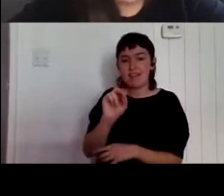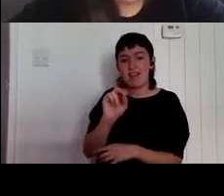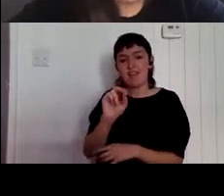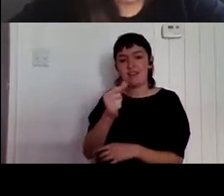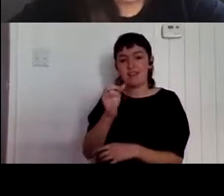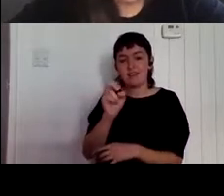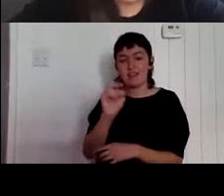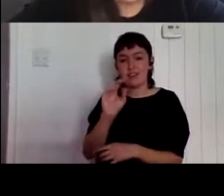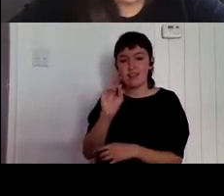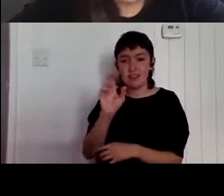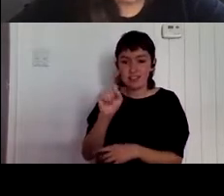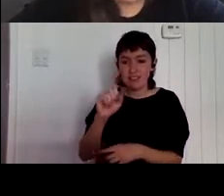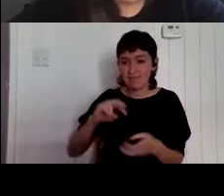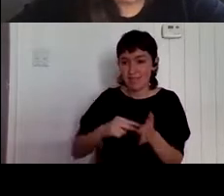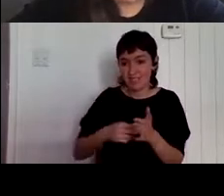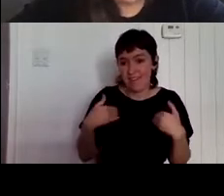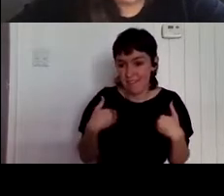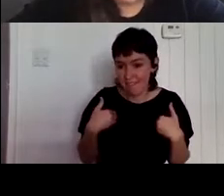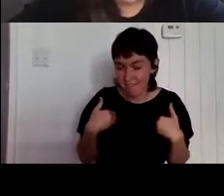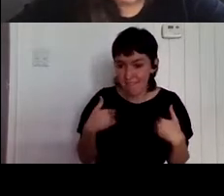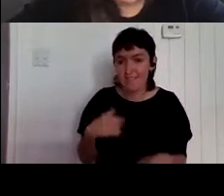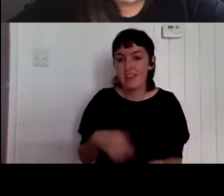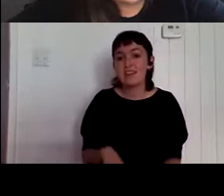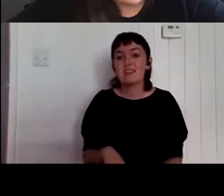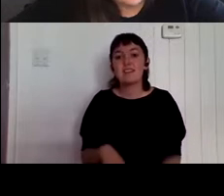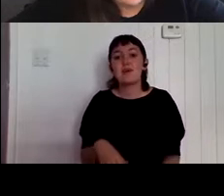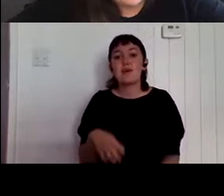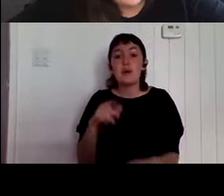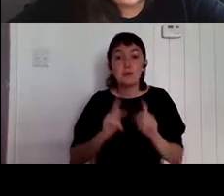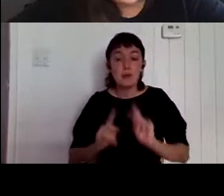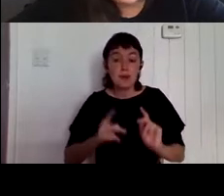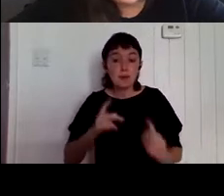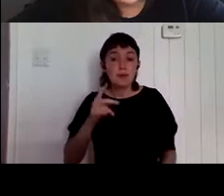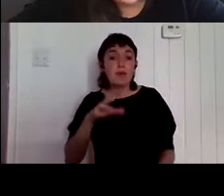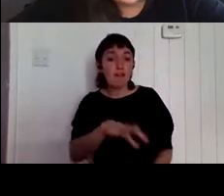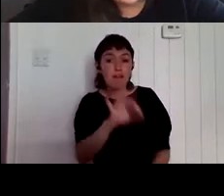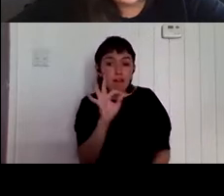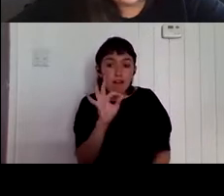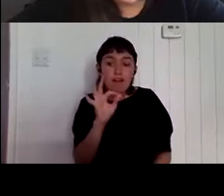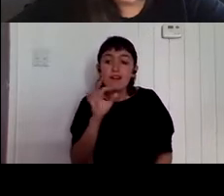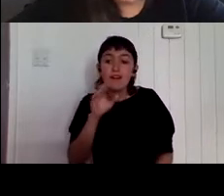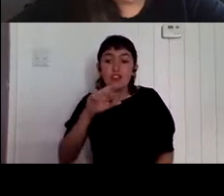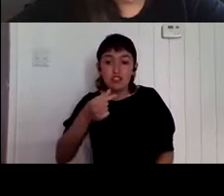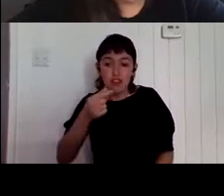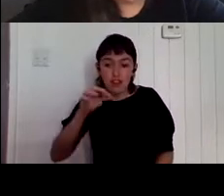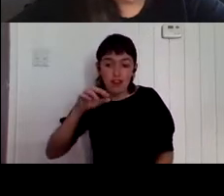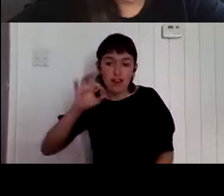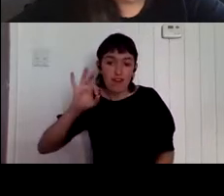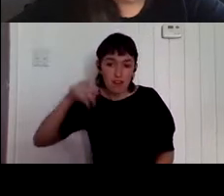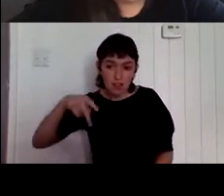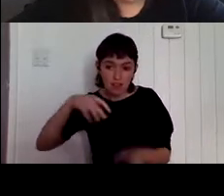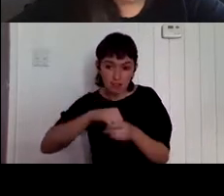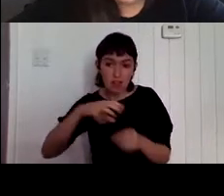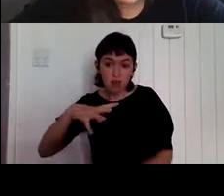GFP. So people discovered GFP originally in jellyfish and then biologists and very smart